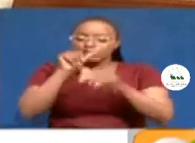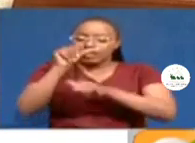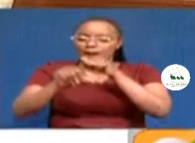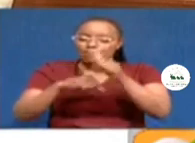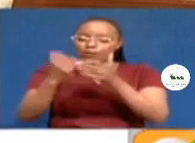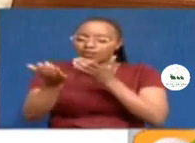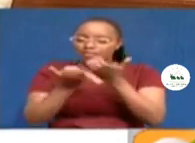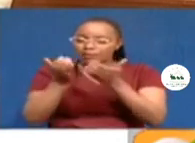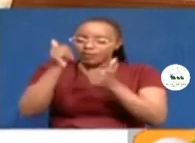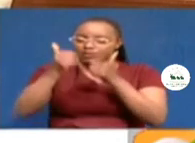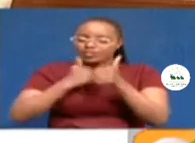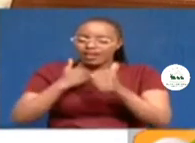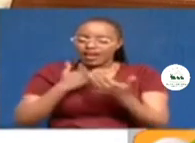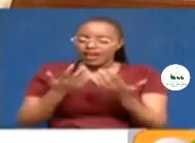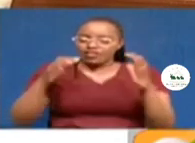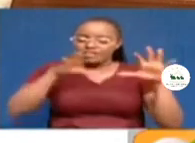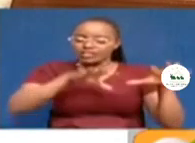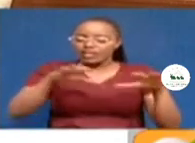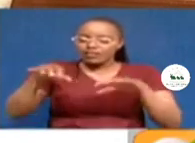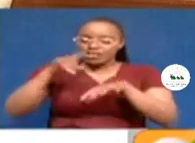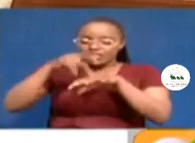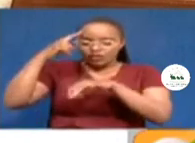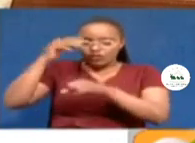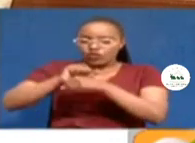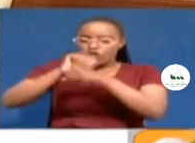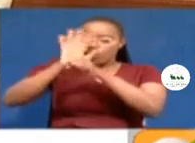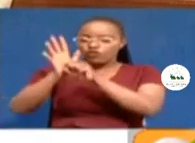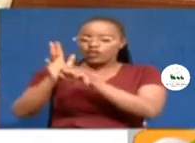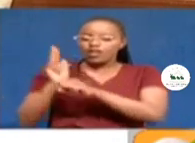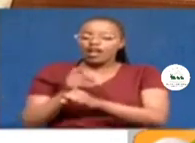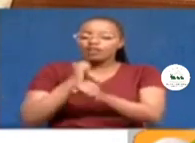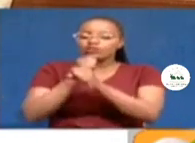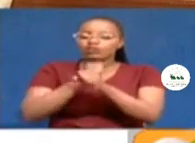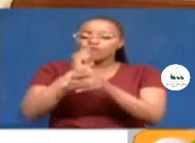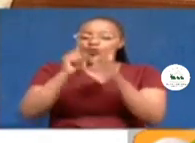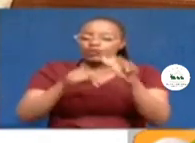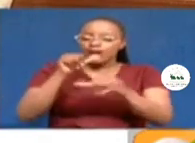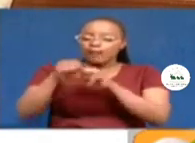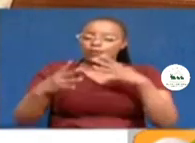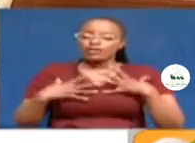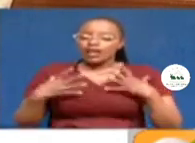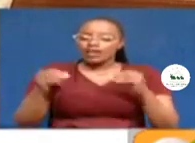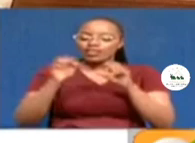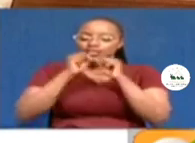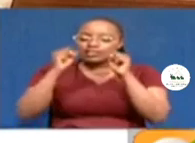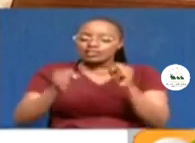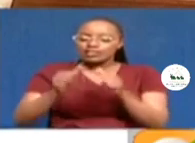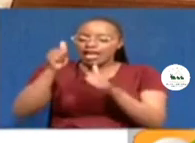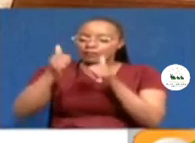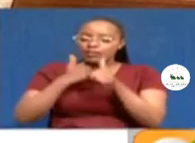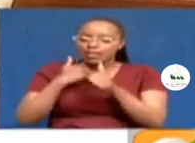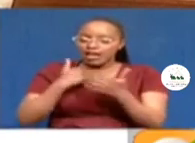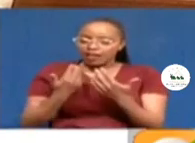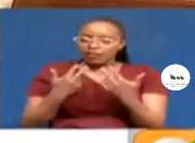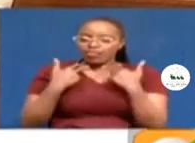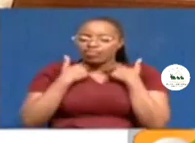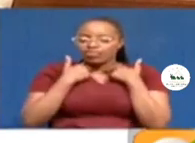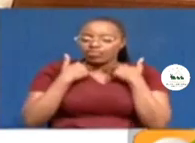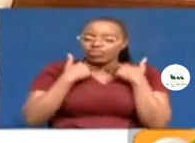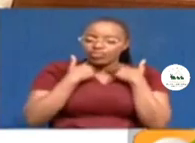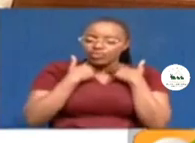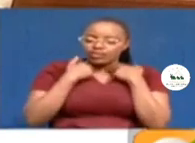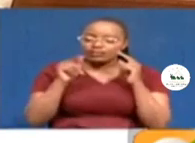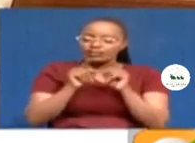the businesses that have suffered during COVID? What are we doing about our health system that is still